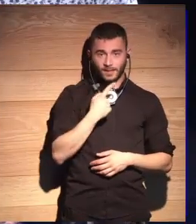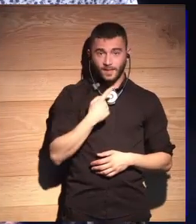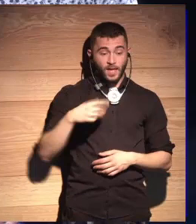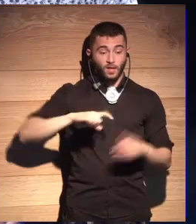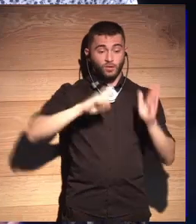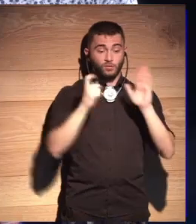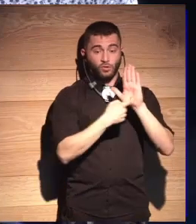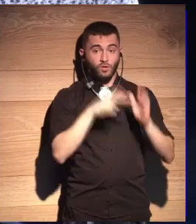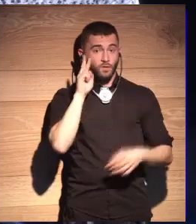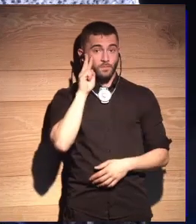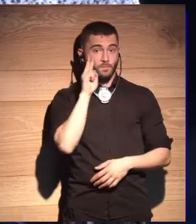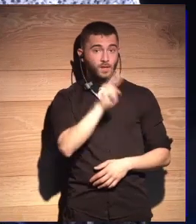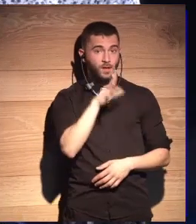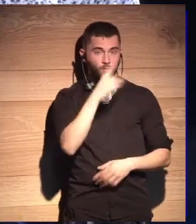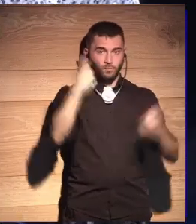experts,